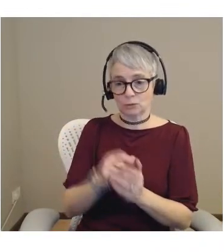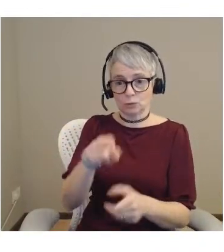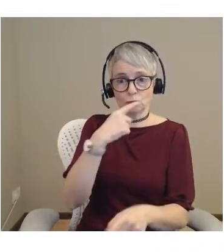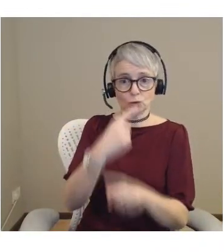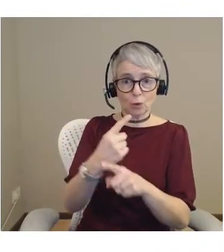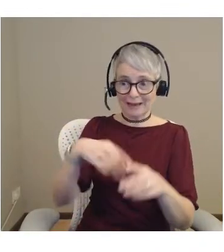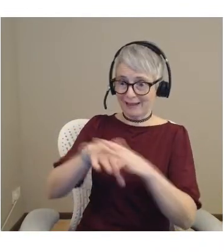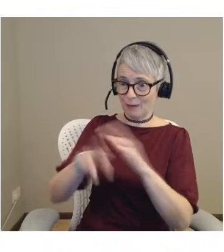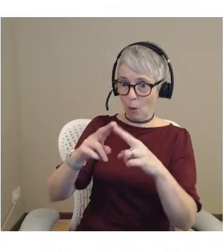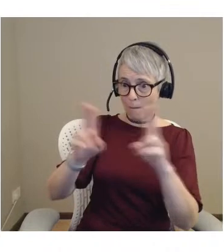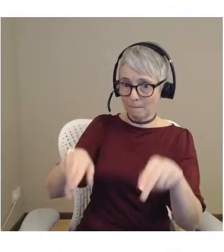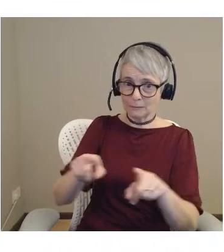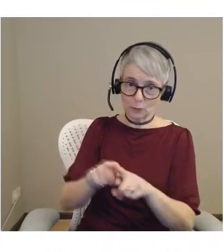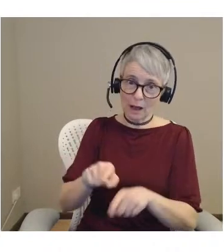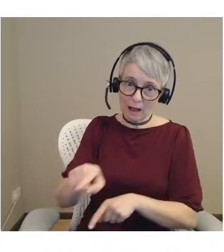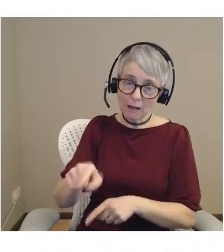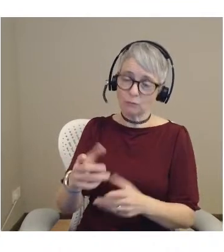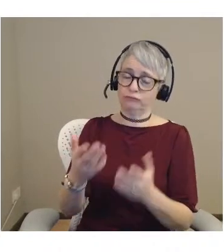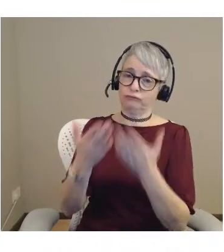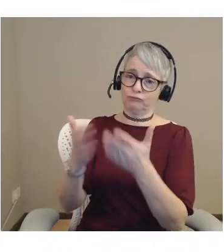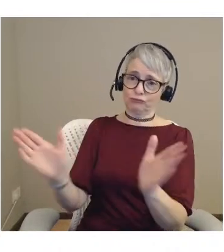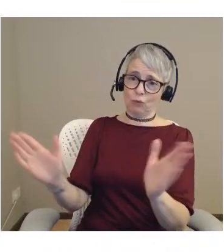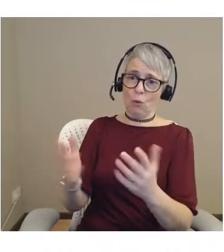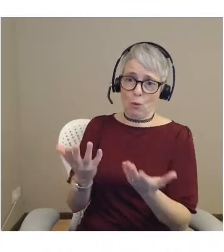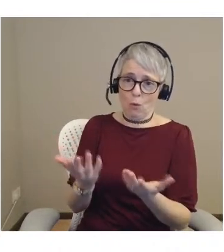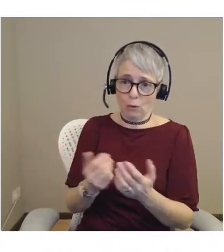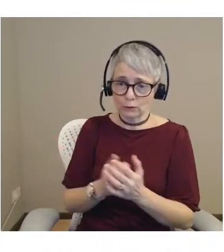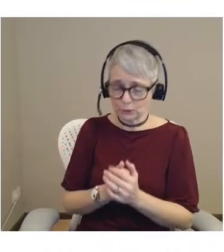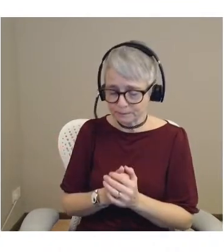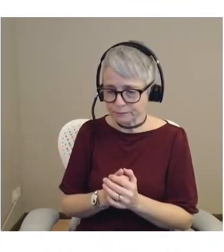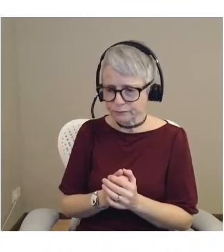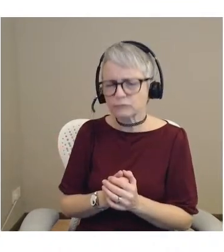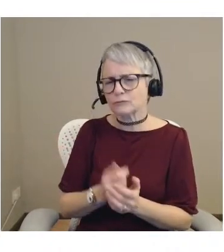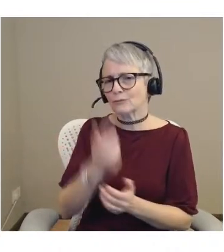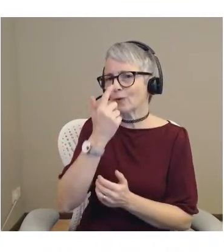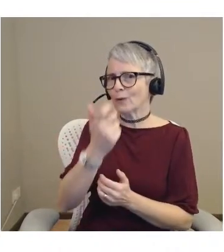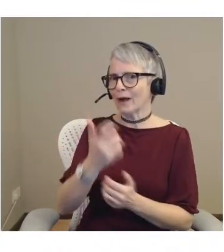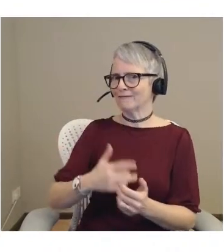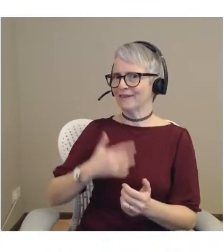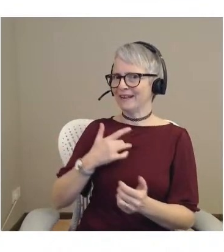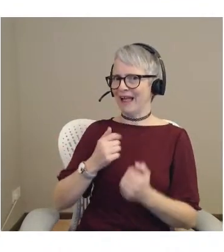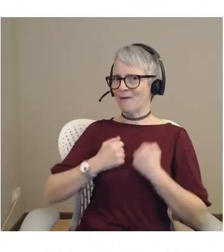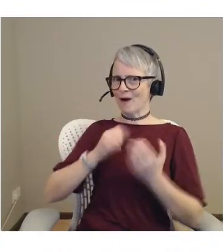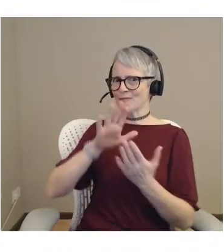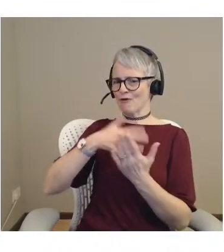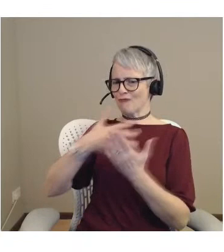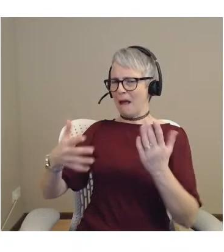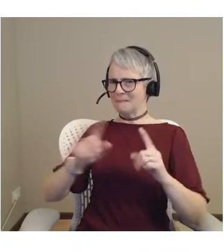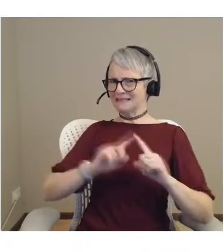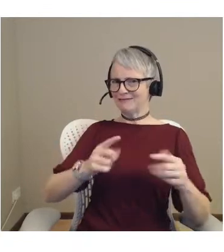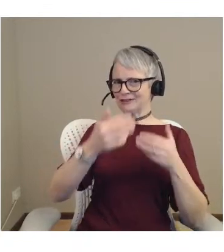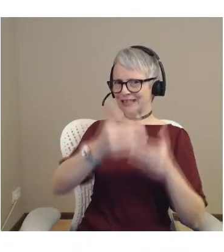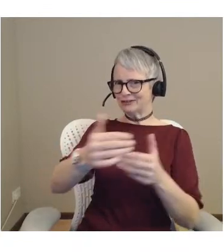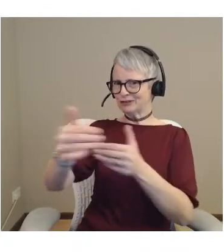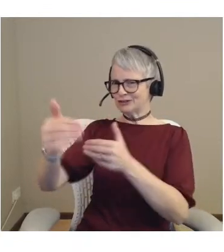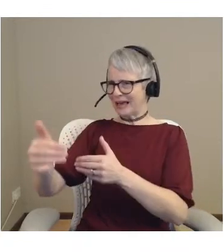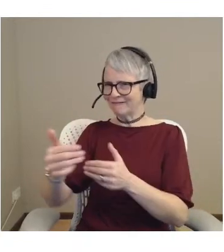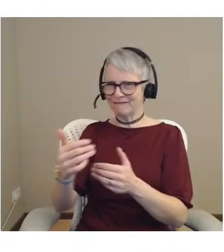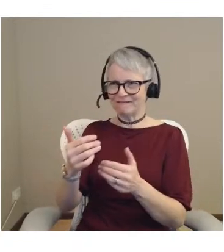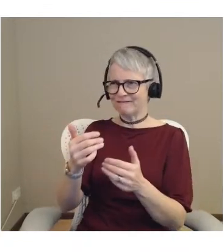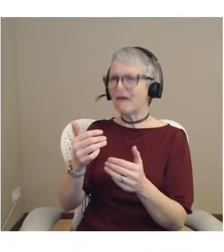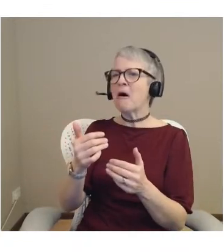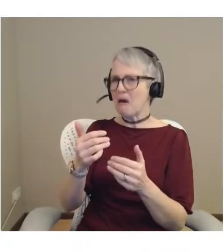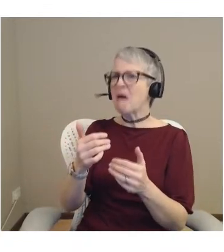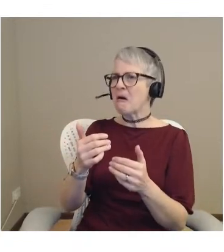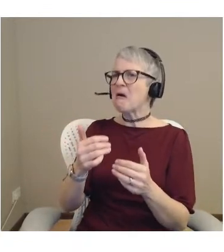broad spectrum that we cover, and you can really sense that across TechShare Pro, I think, can you? All the different sessions, all the different little nuggets. There's a little bit of AbilityNet bits